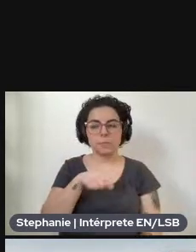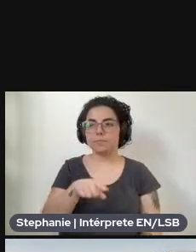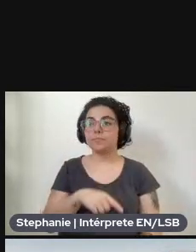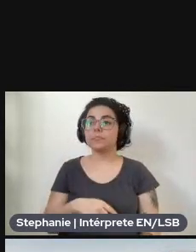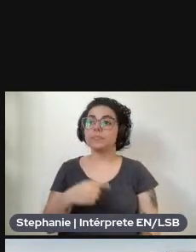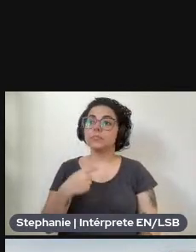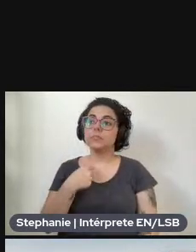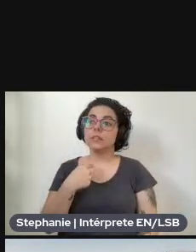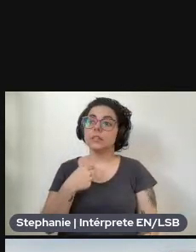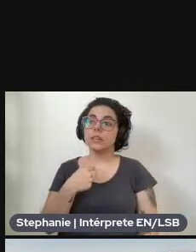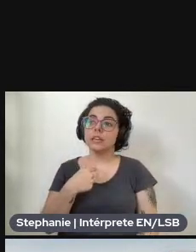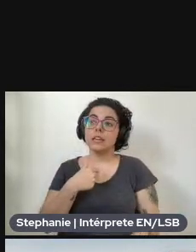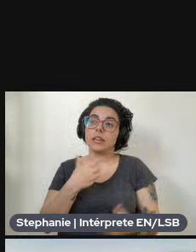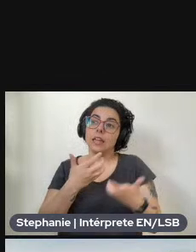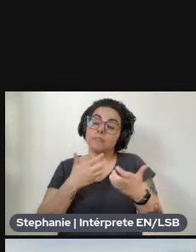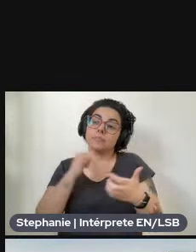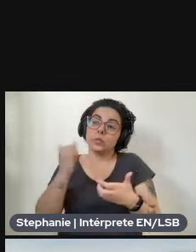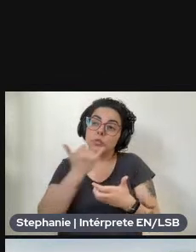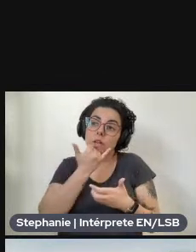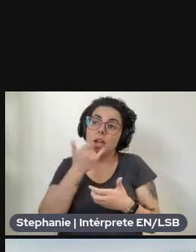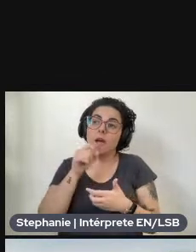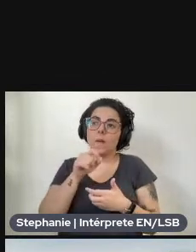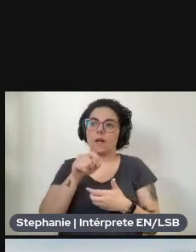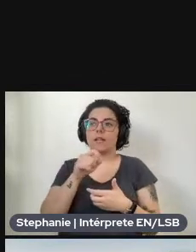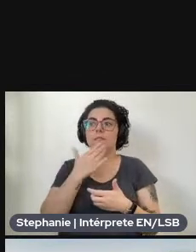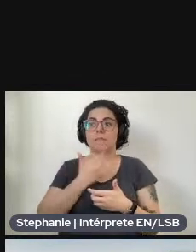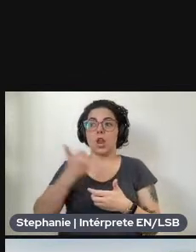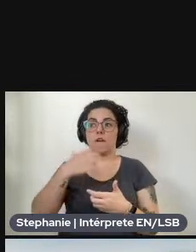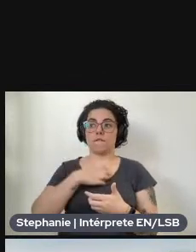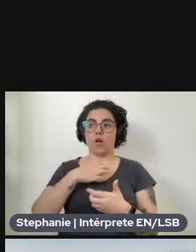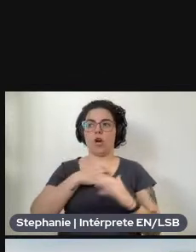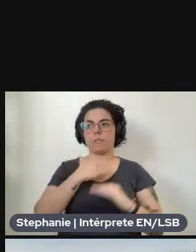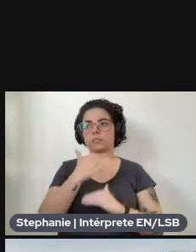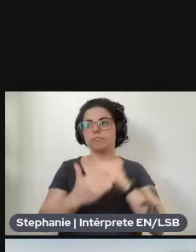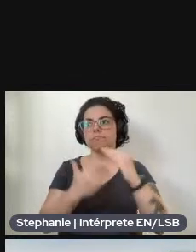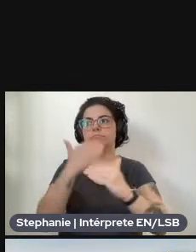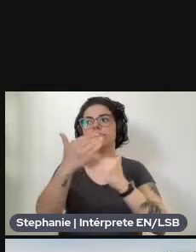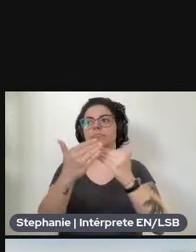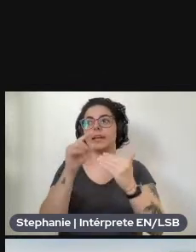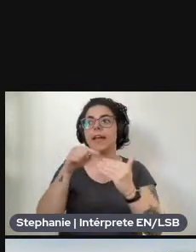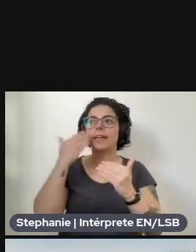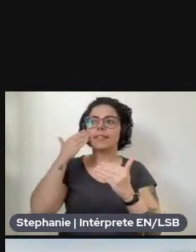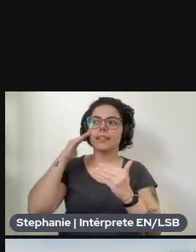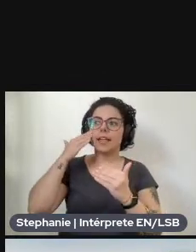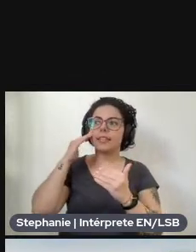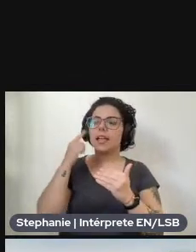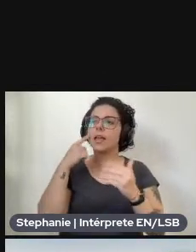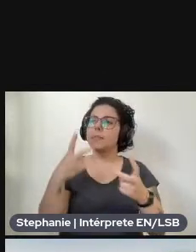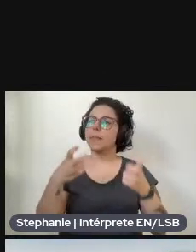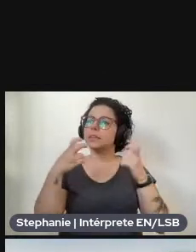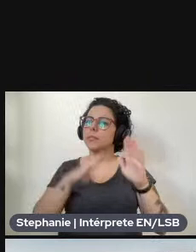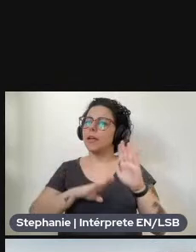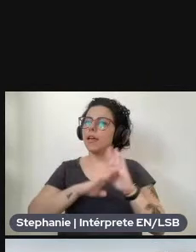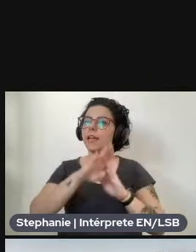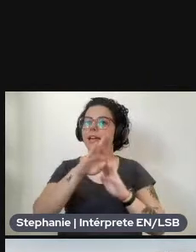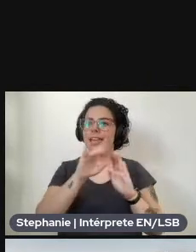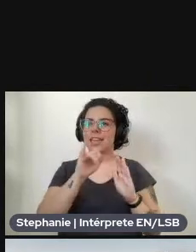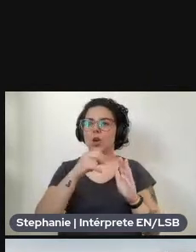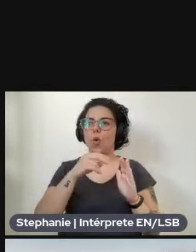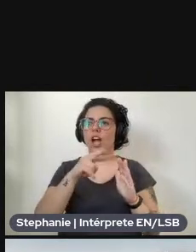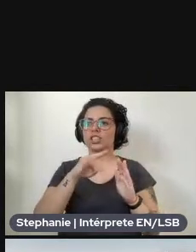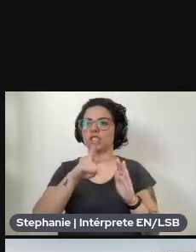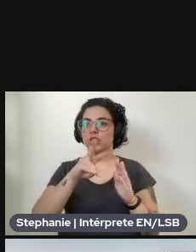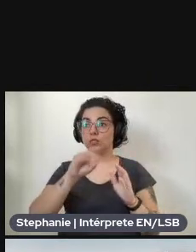argue that the best way to advance our understanding of the rise and development of the inchoative in Spanish is then by